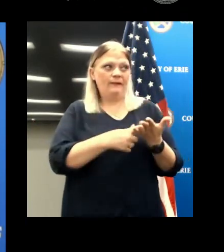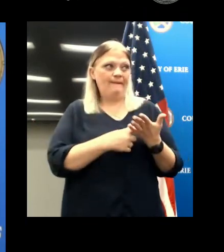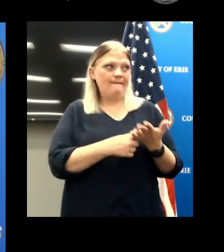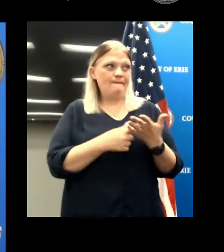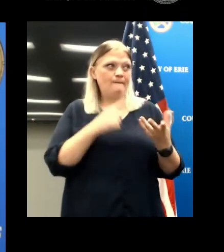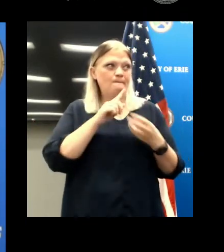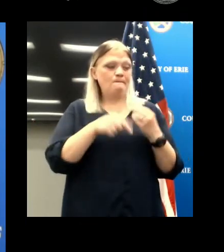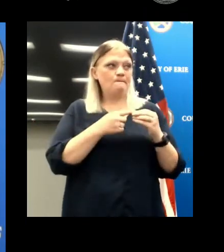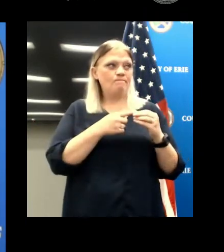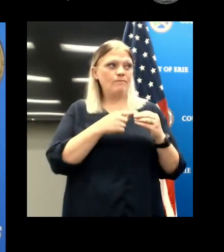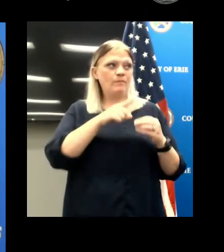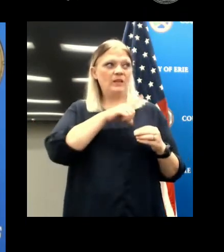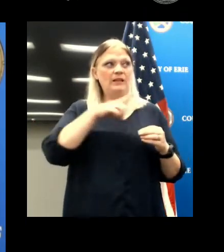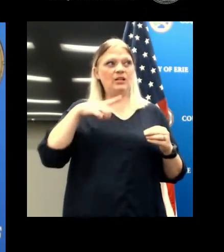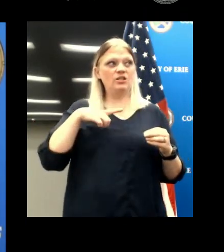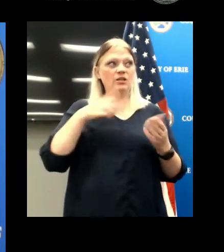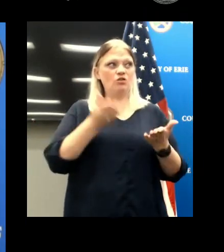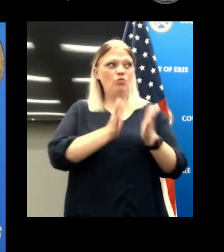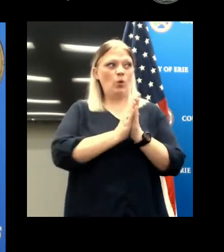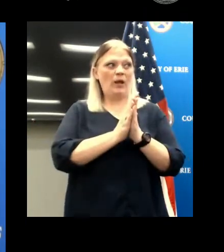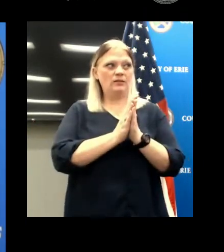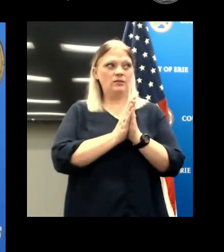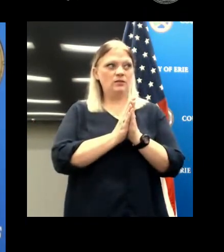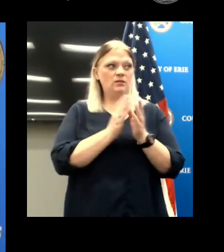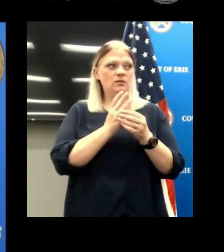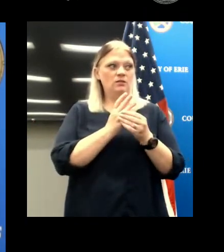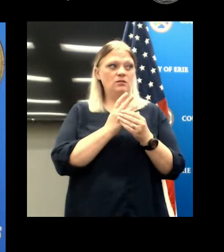in terms of the legislature's requests, or